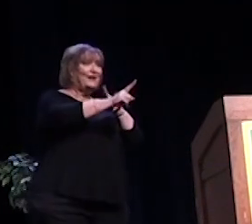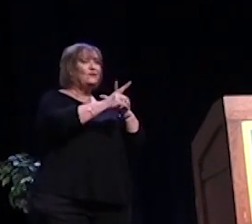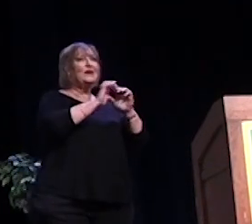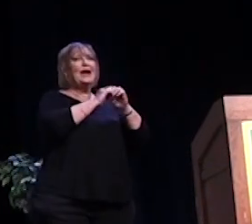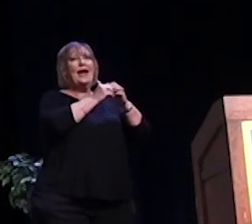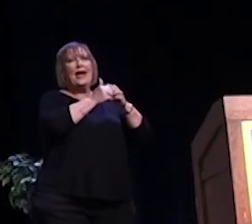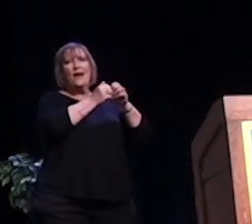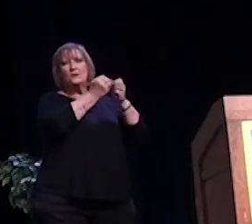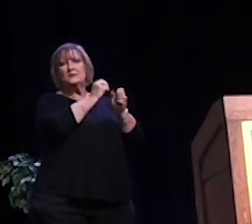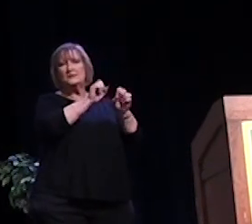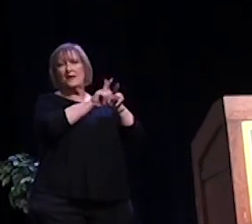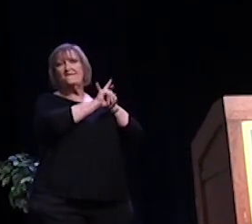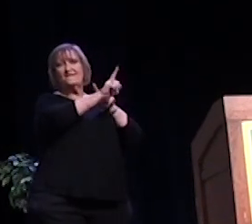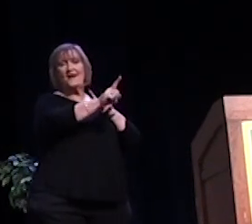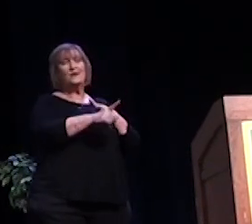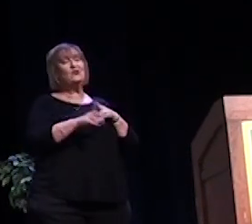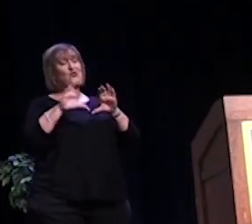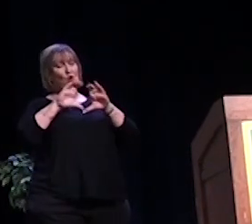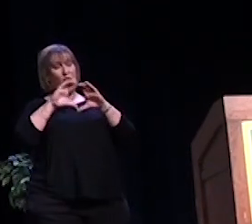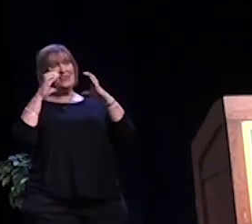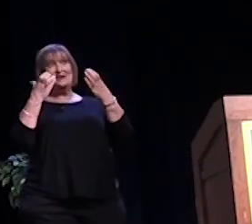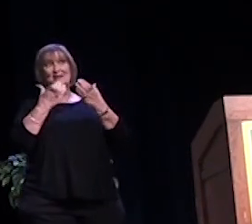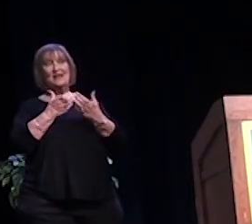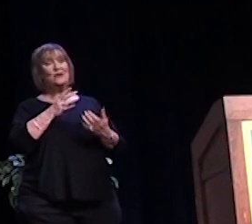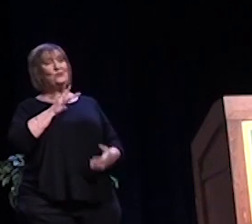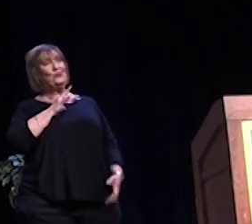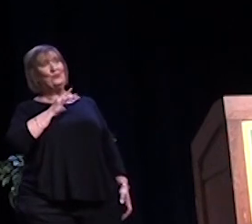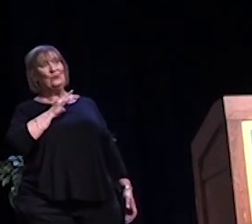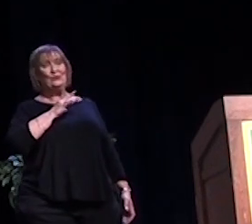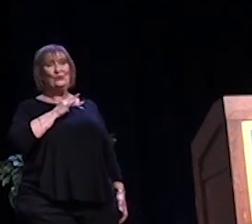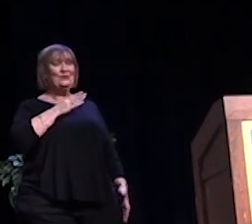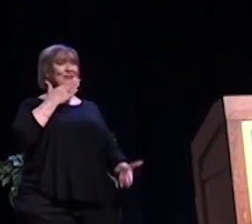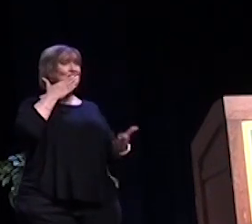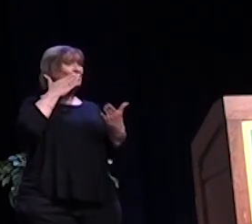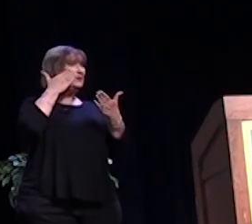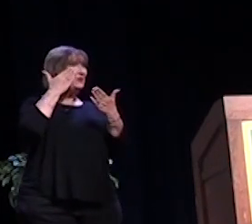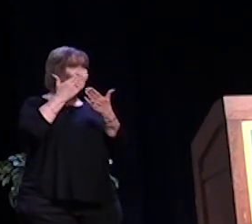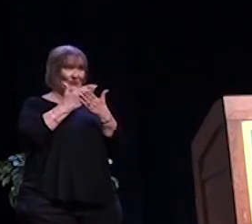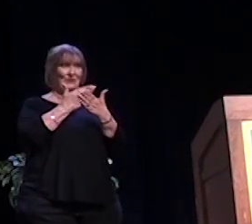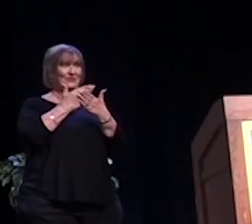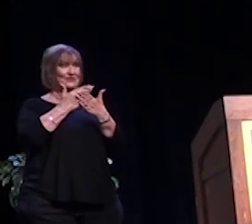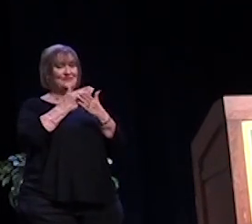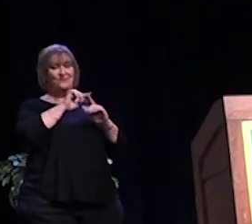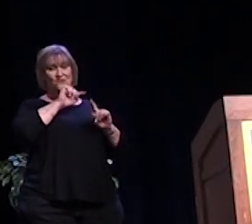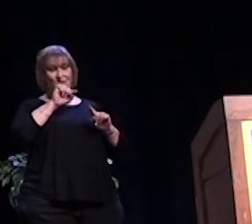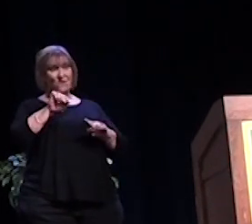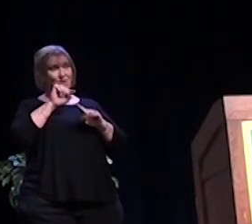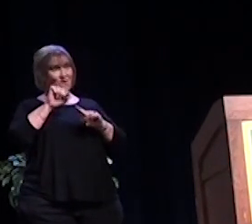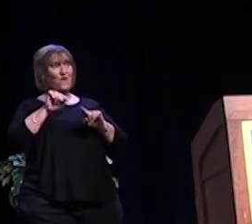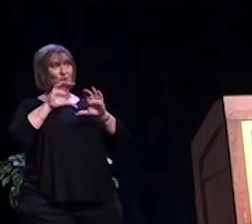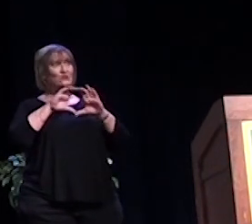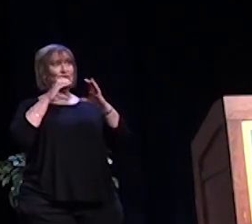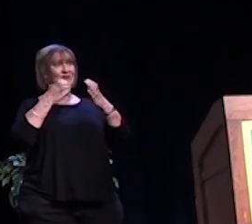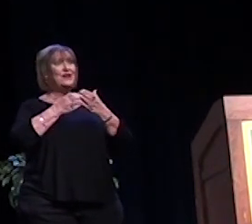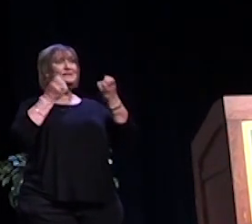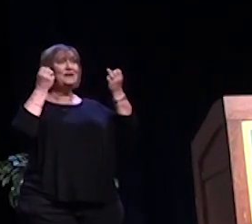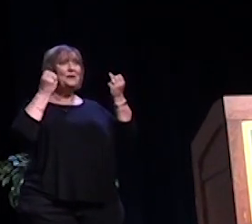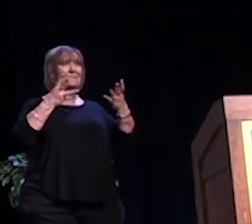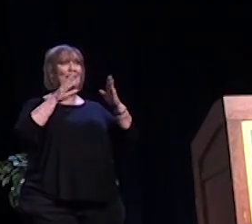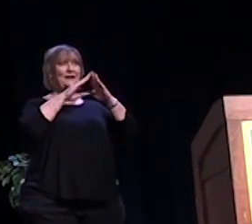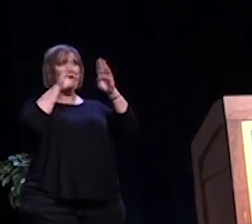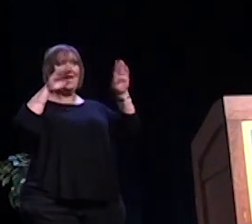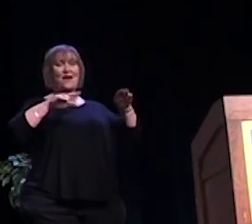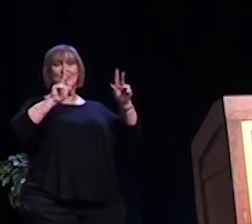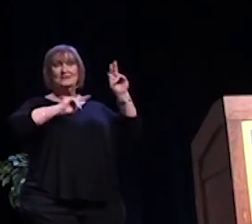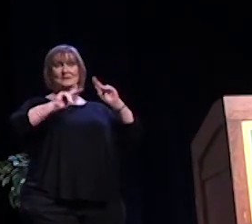that. So the class has just been extremely well received by the homeowners. We should have